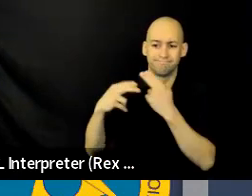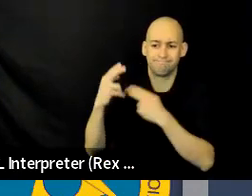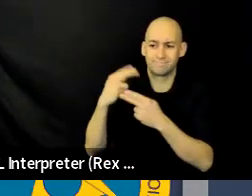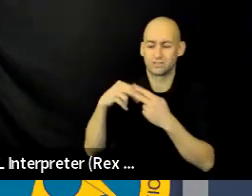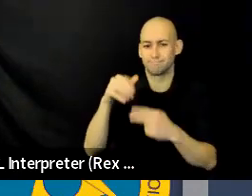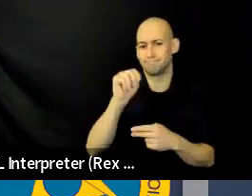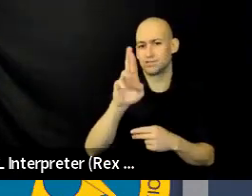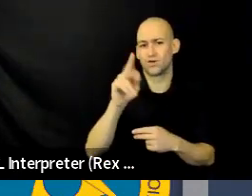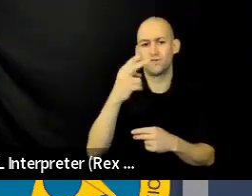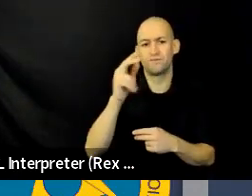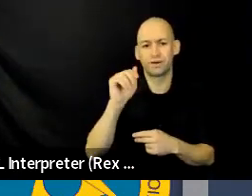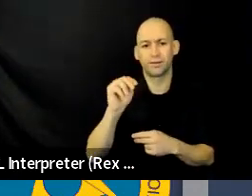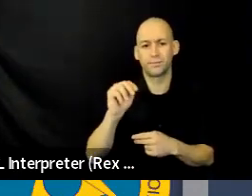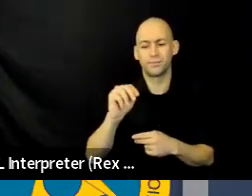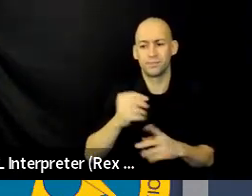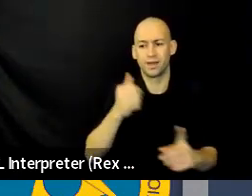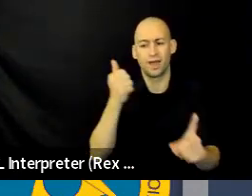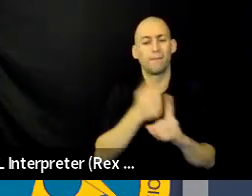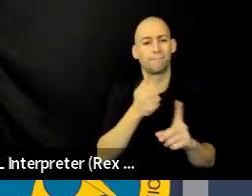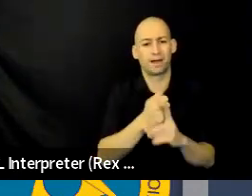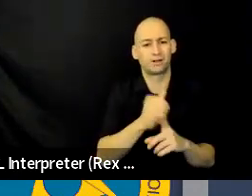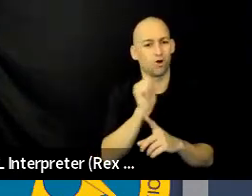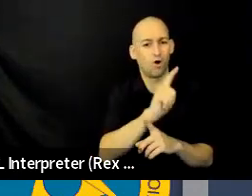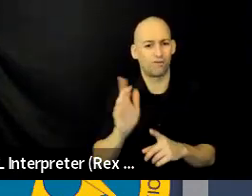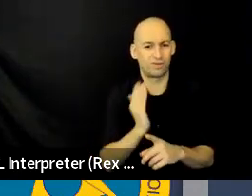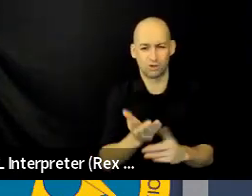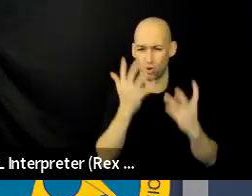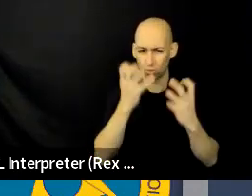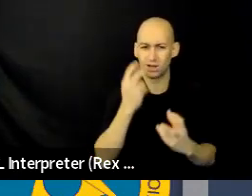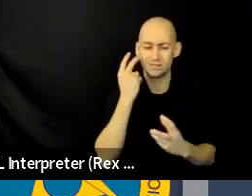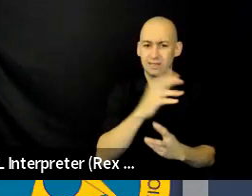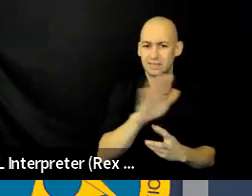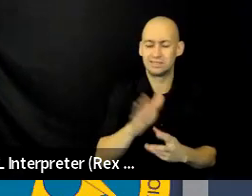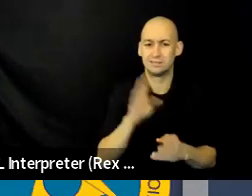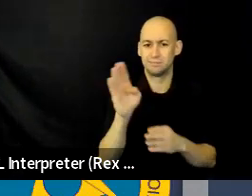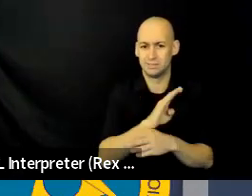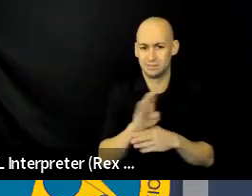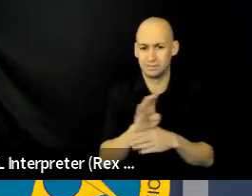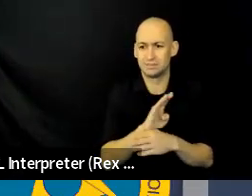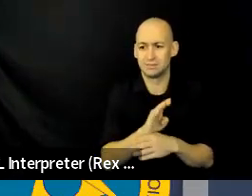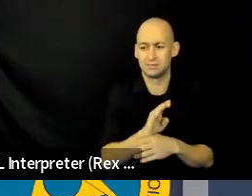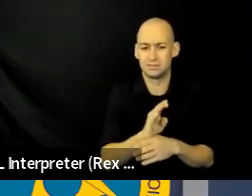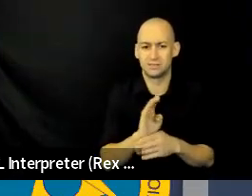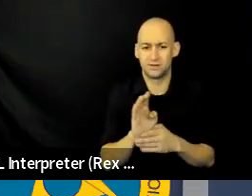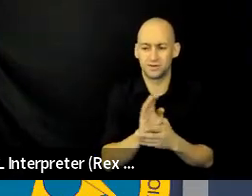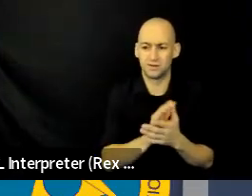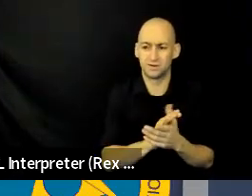Pham, I think impacted all of us. We want to see this business continue to be successful, both